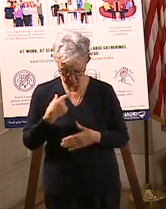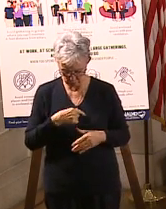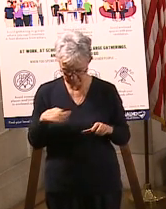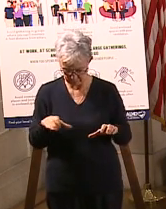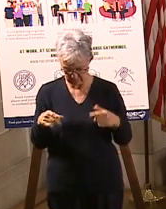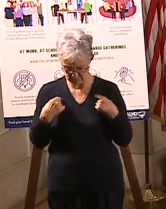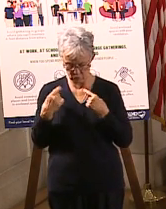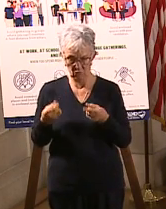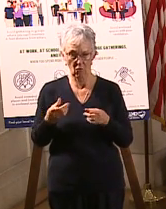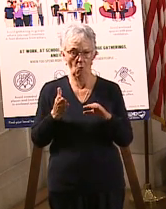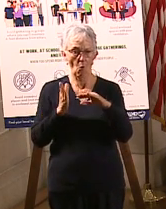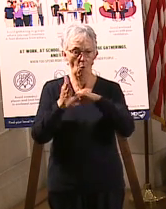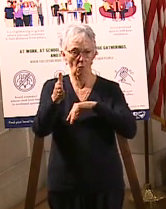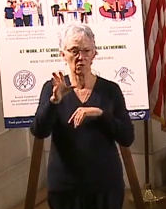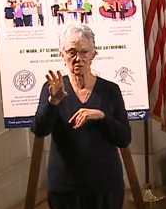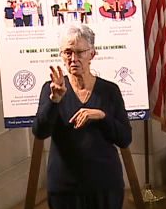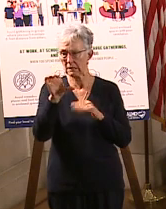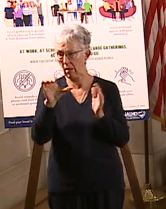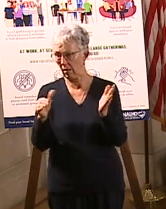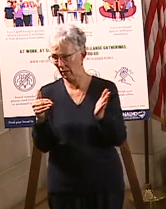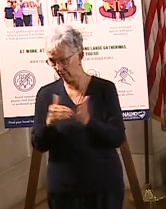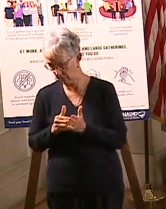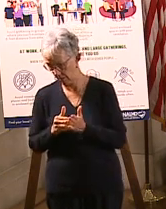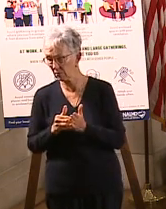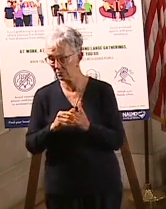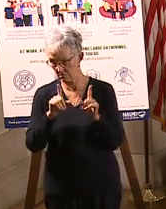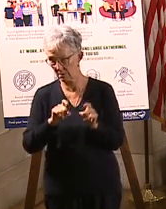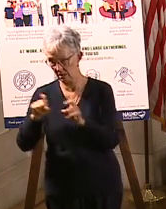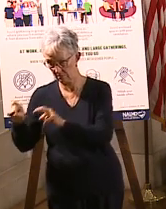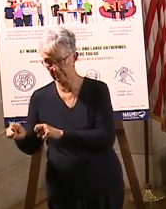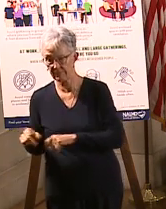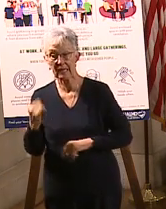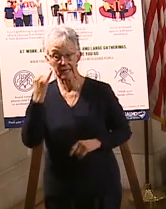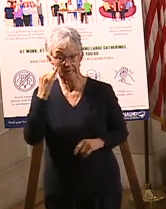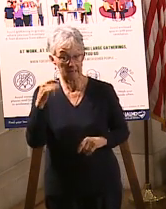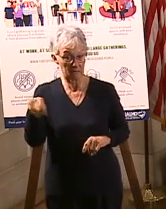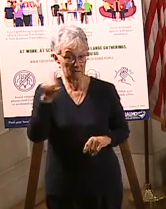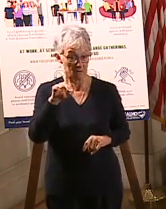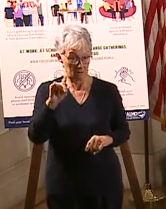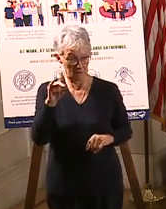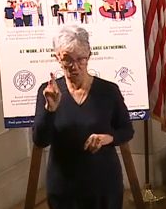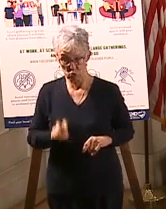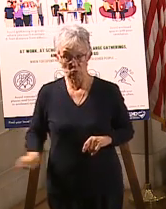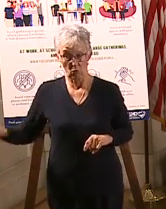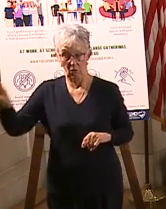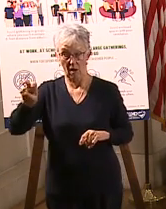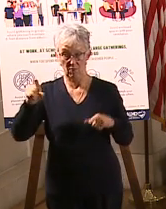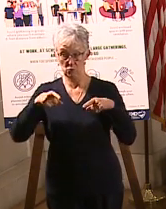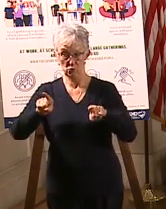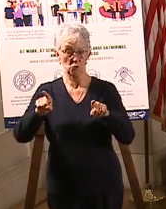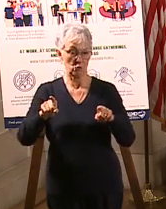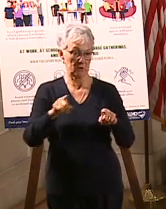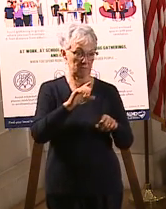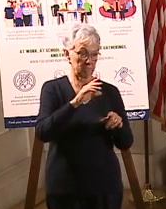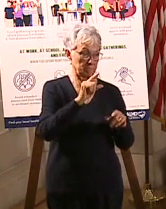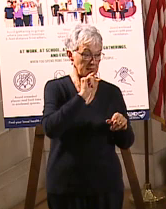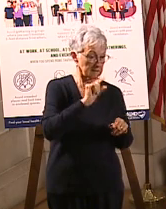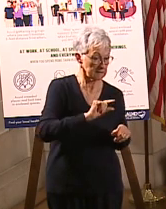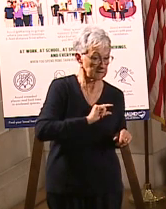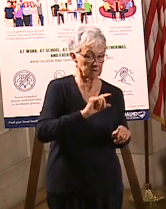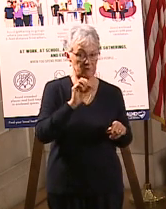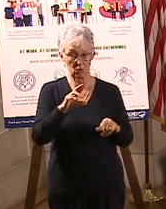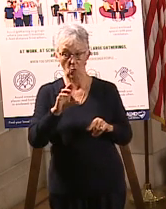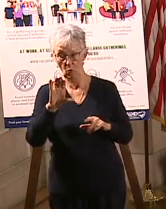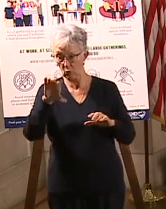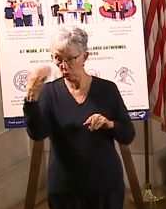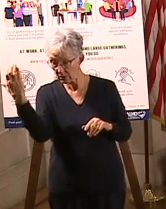way, especially if you're out traveling during the holidays, you suspect you might have been exposed, or if you just want to make sure